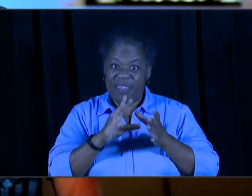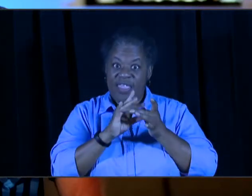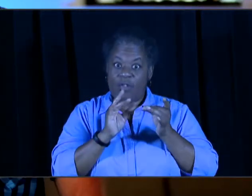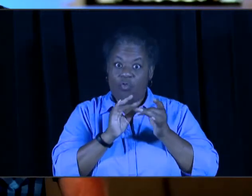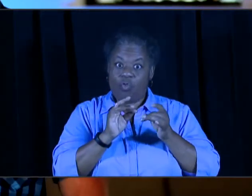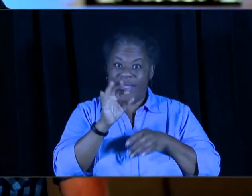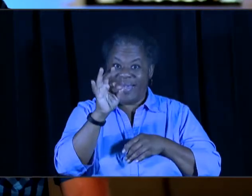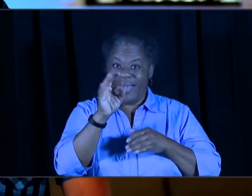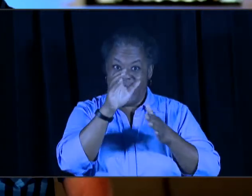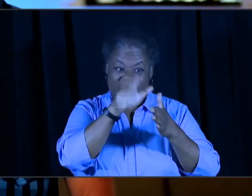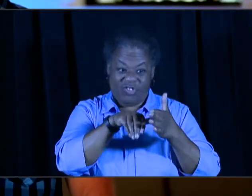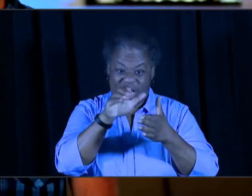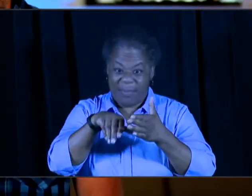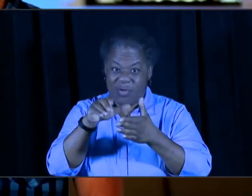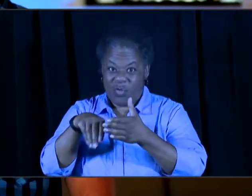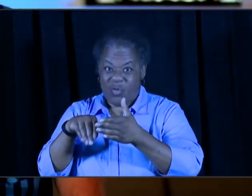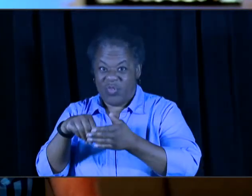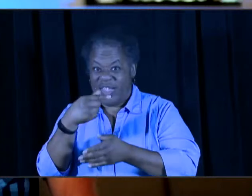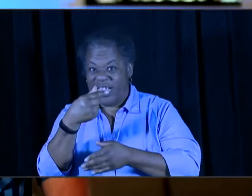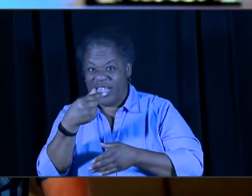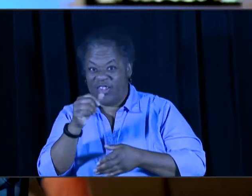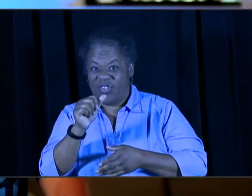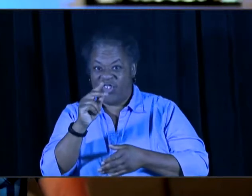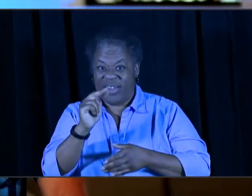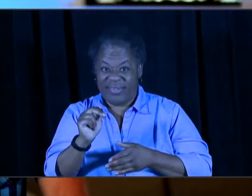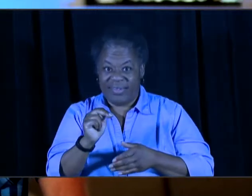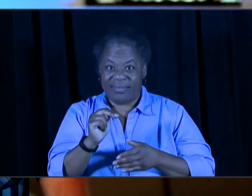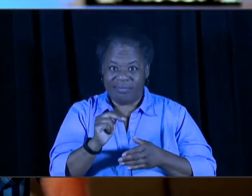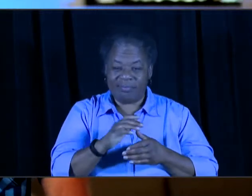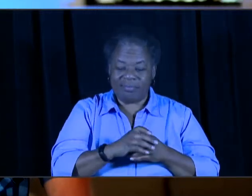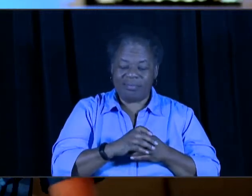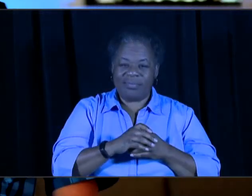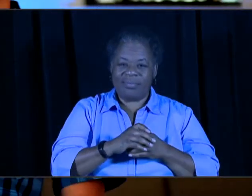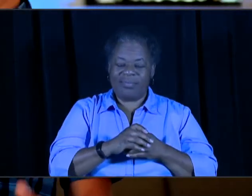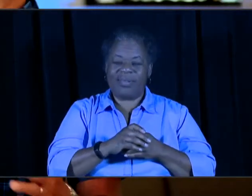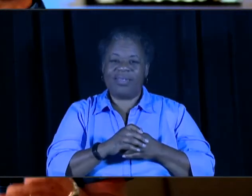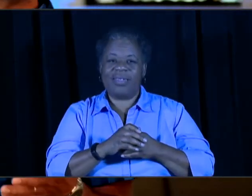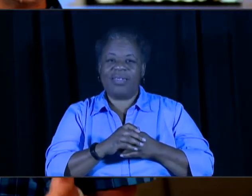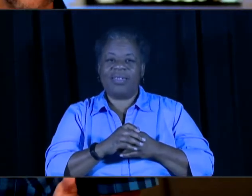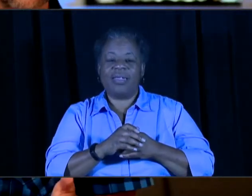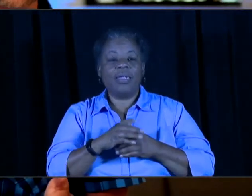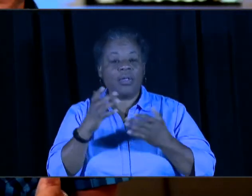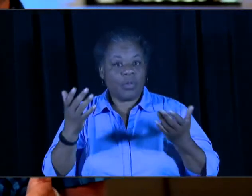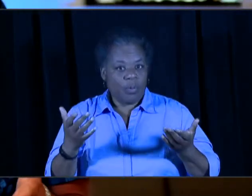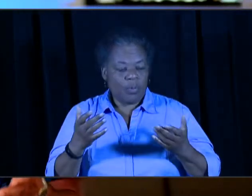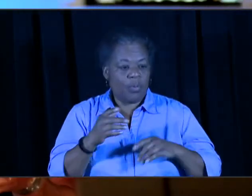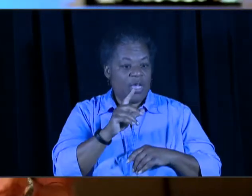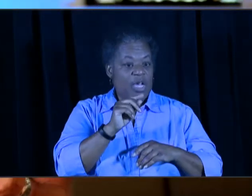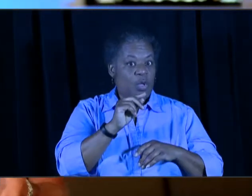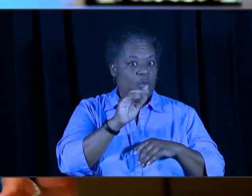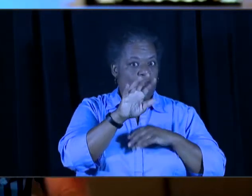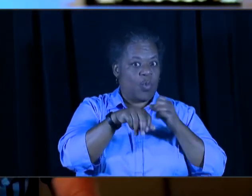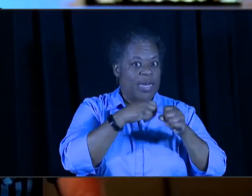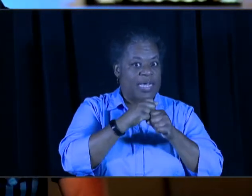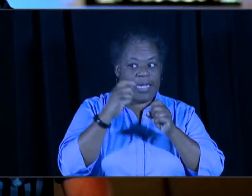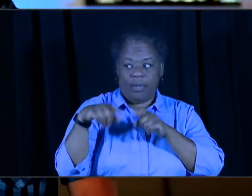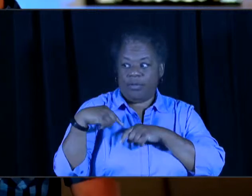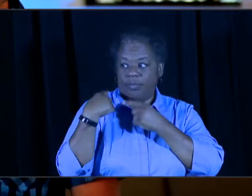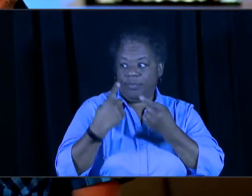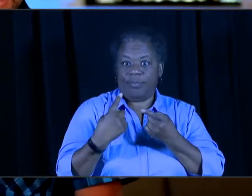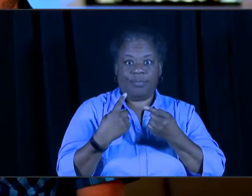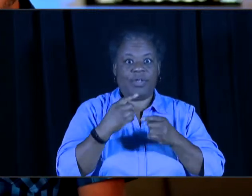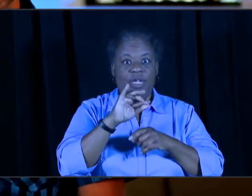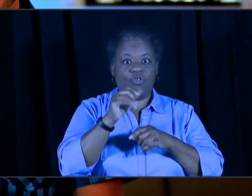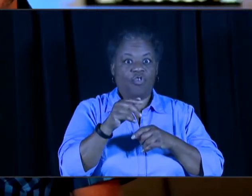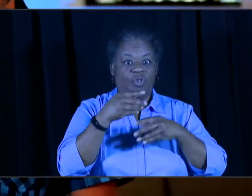chapters in the book of Genesis. So let's get started. It's been at least 20 years now since Joseph was sold